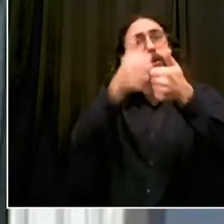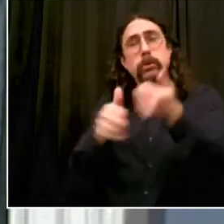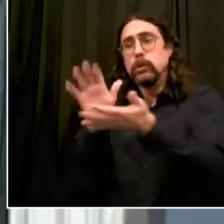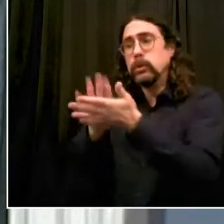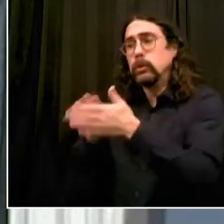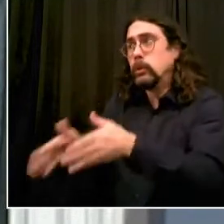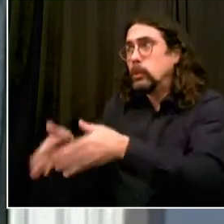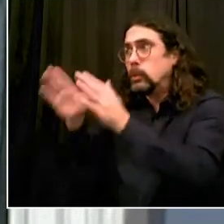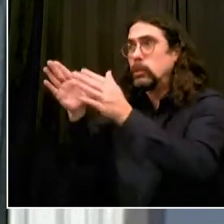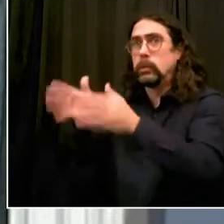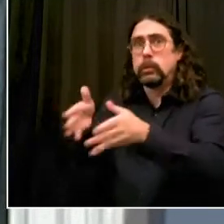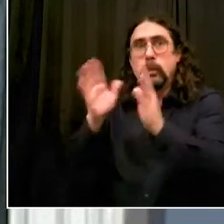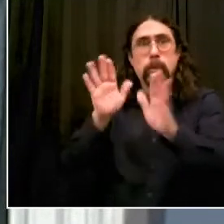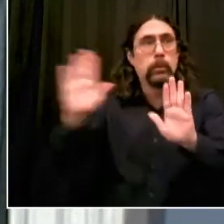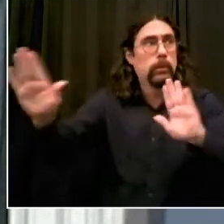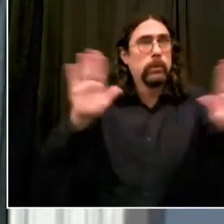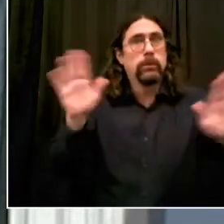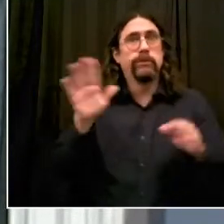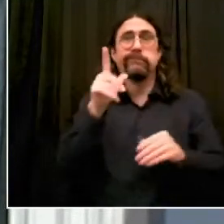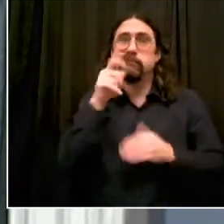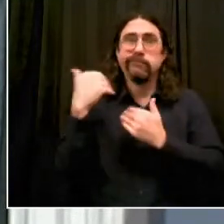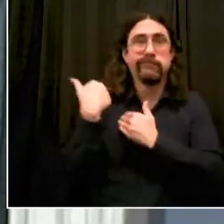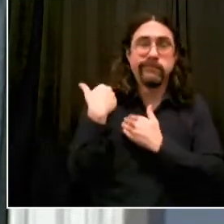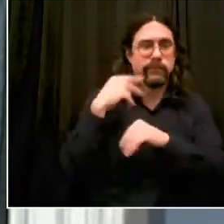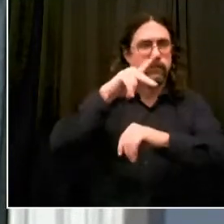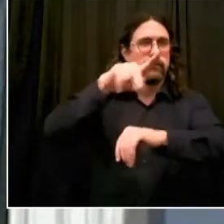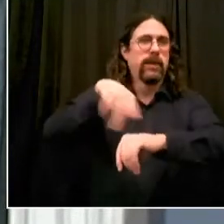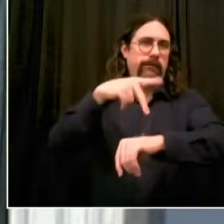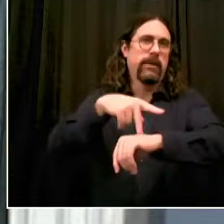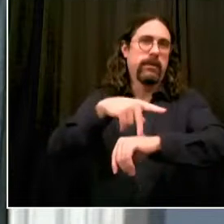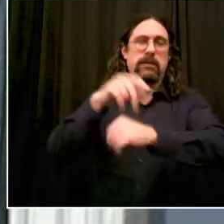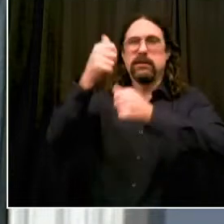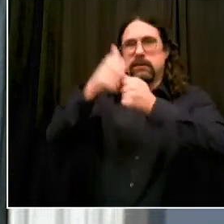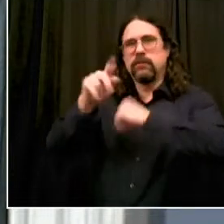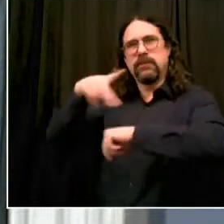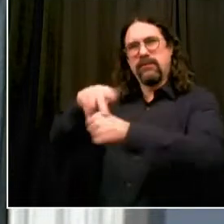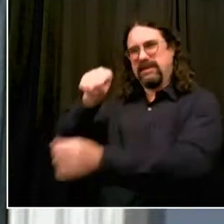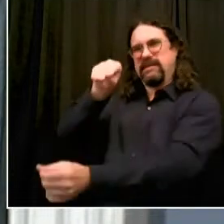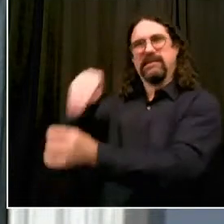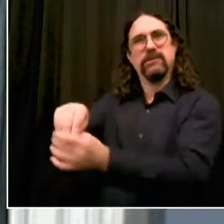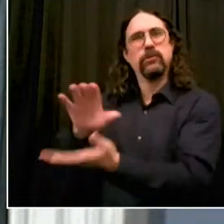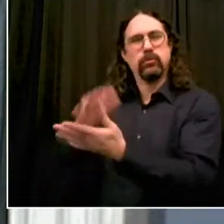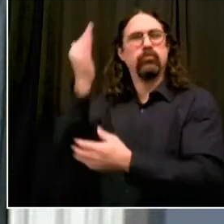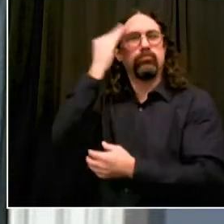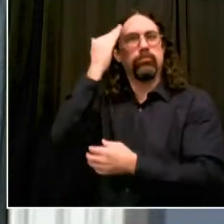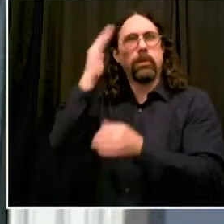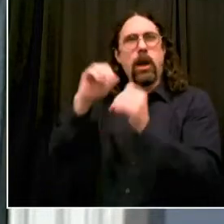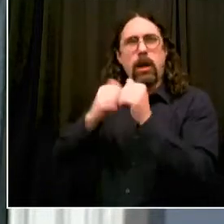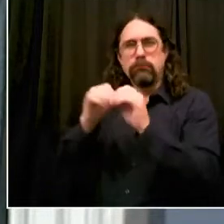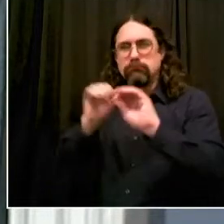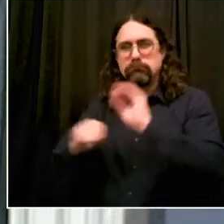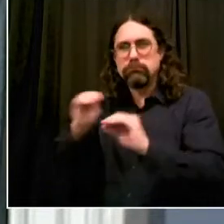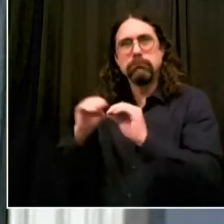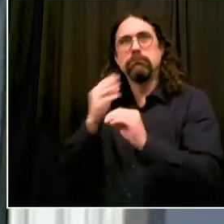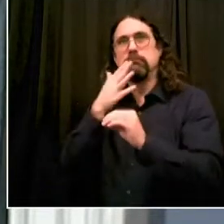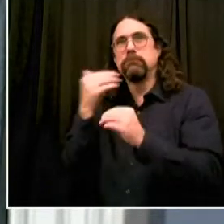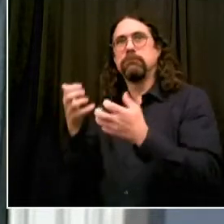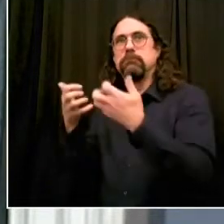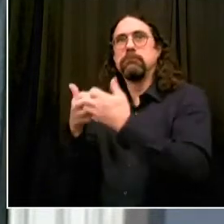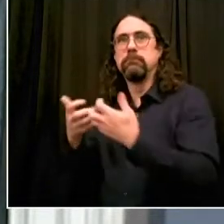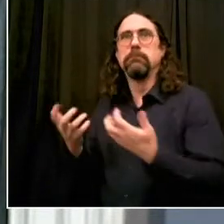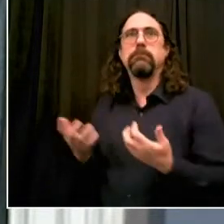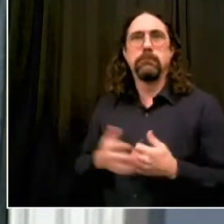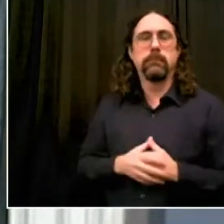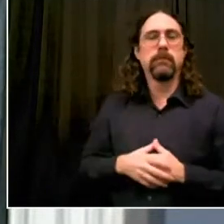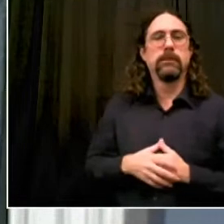but in a remote setting as well. So I would also agree with what the mayor has said, in that in some cases, this